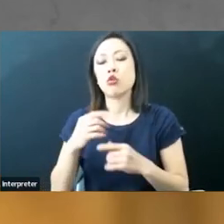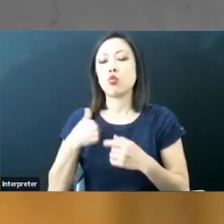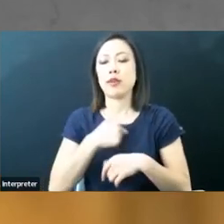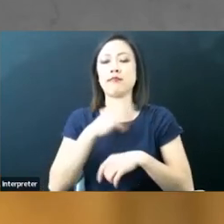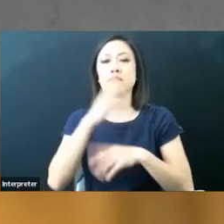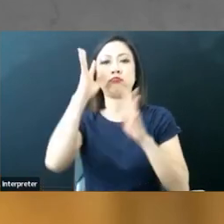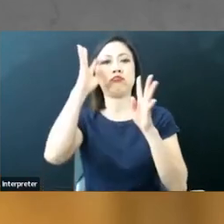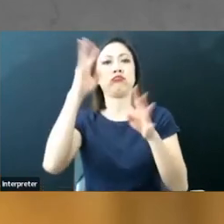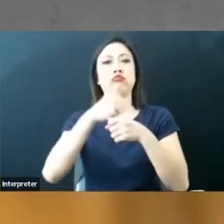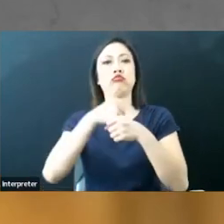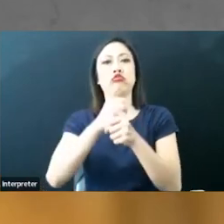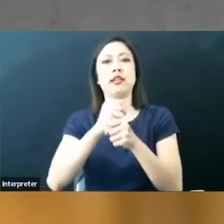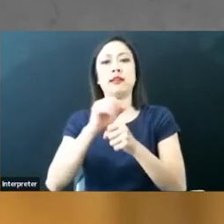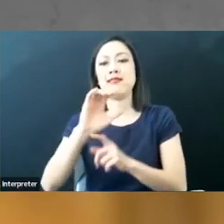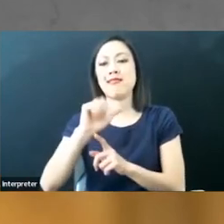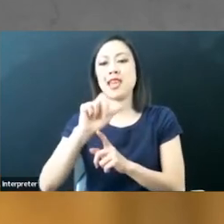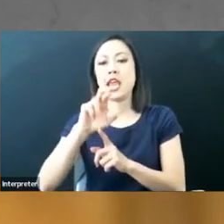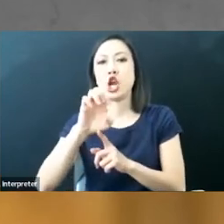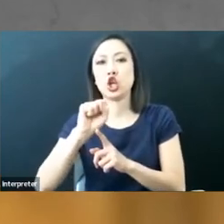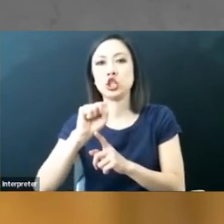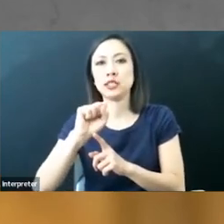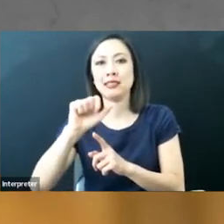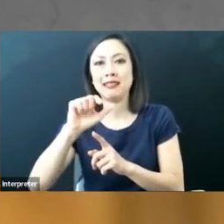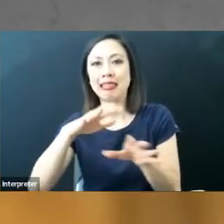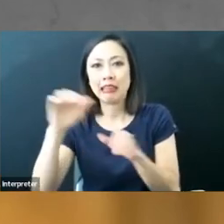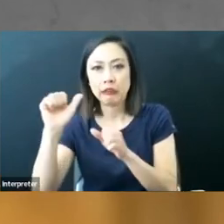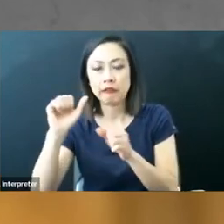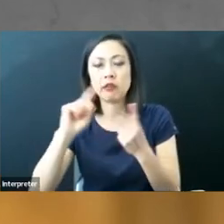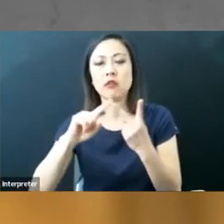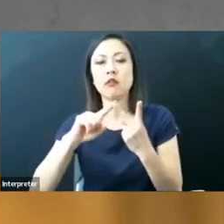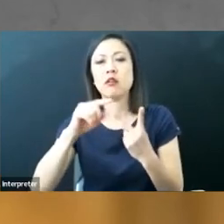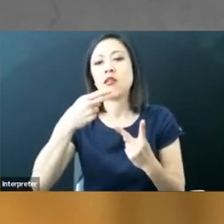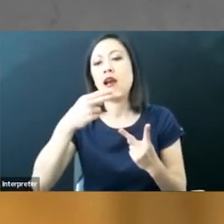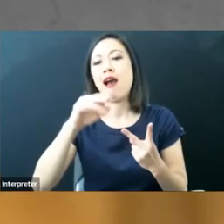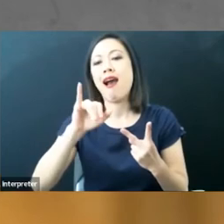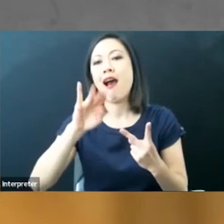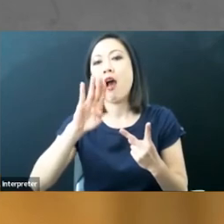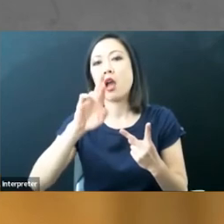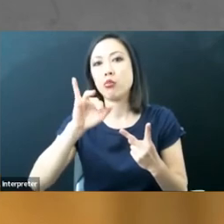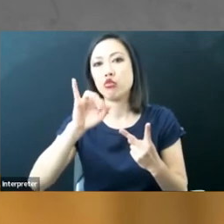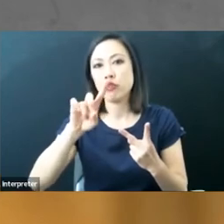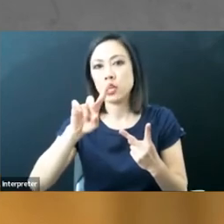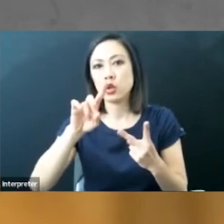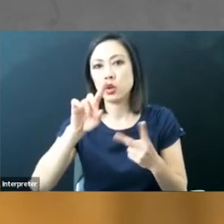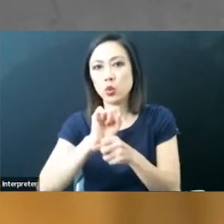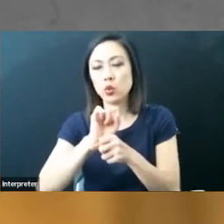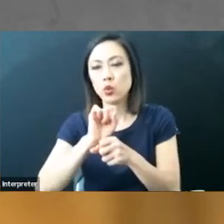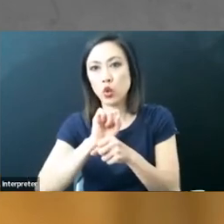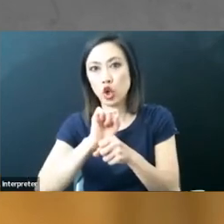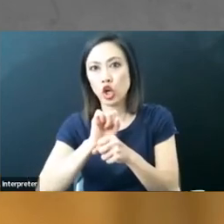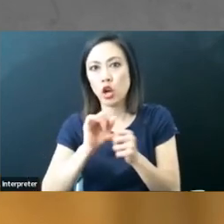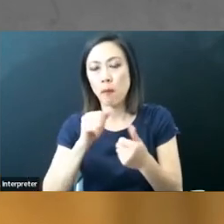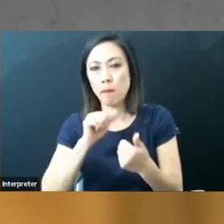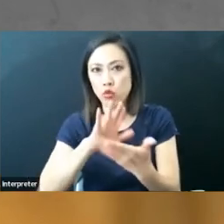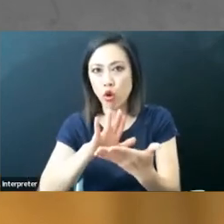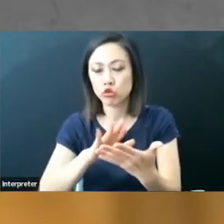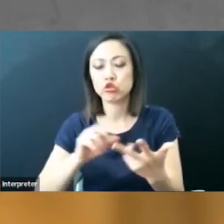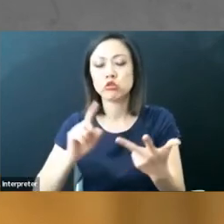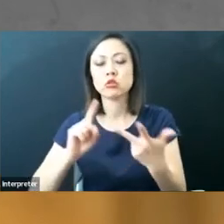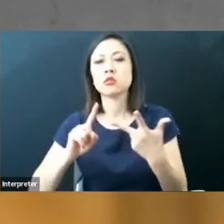the hybrid work approach or the fully remote, you're actually engaging in a dialogue about what people want in their whole